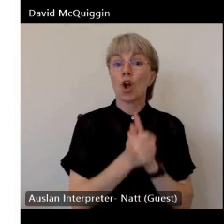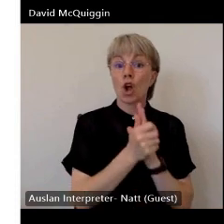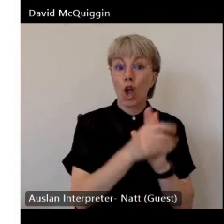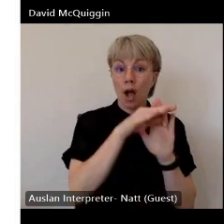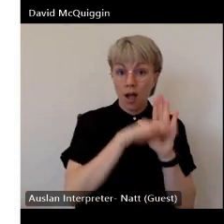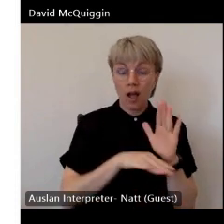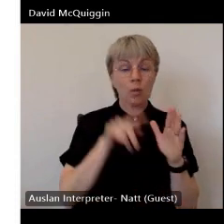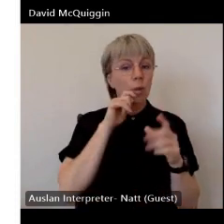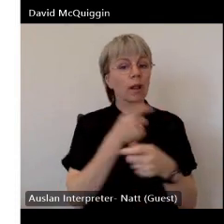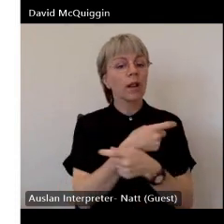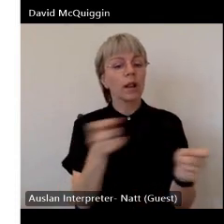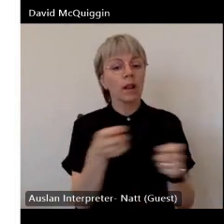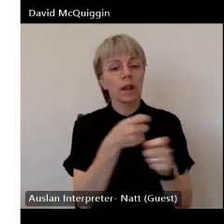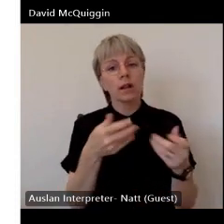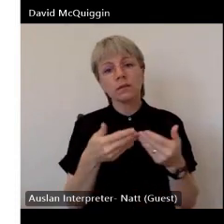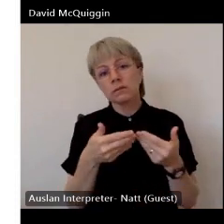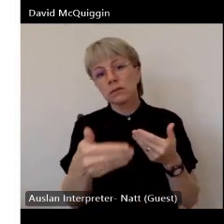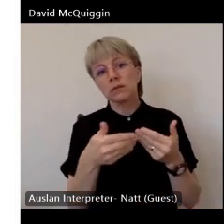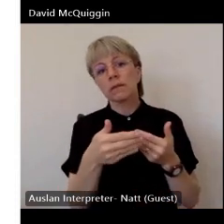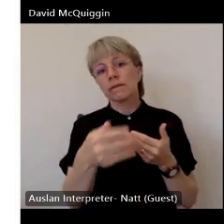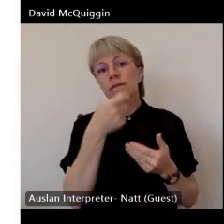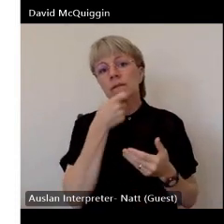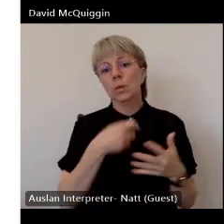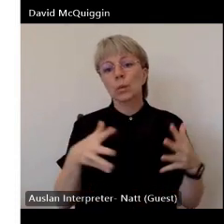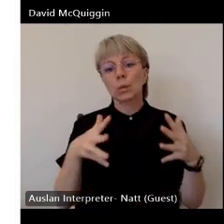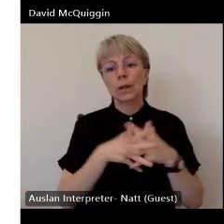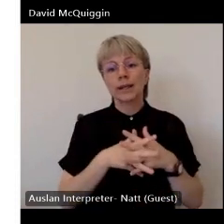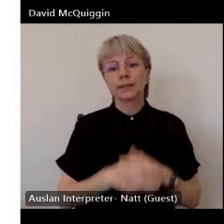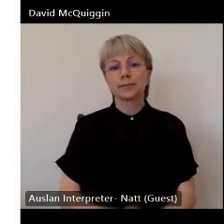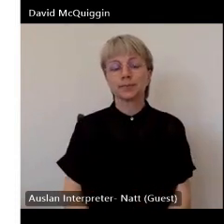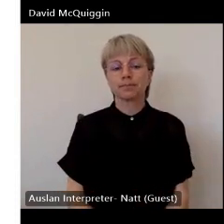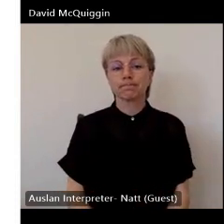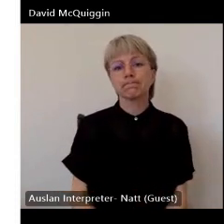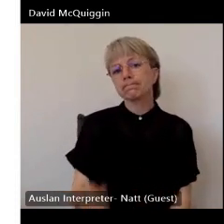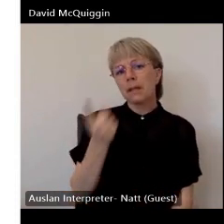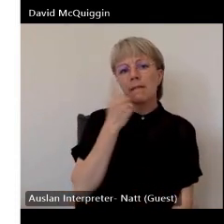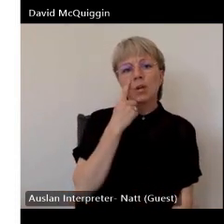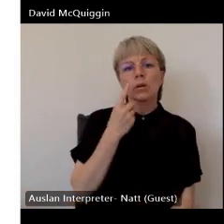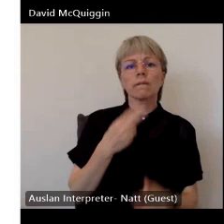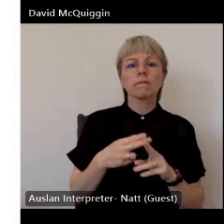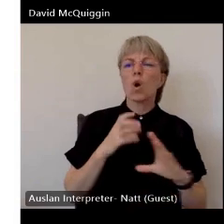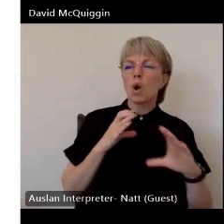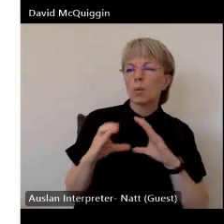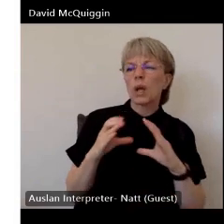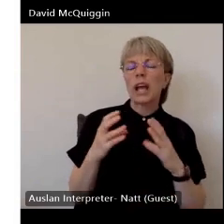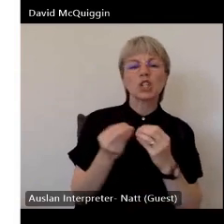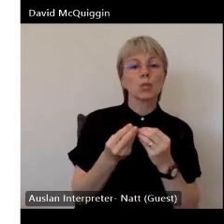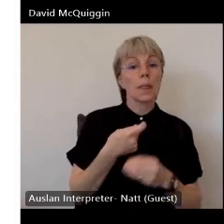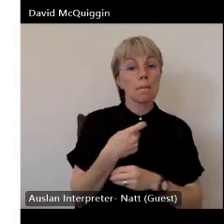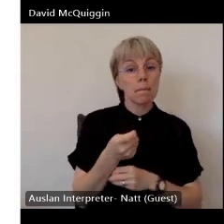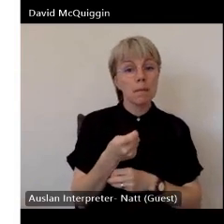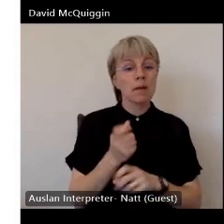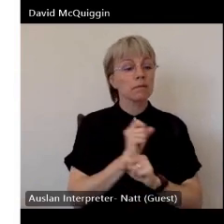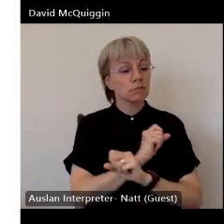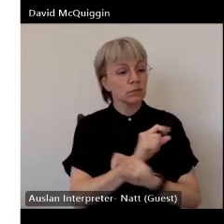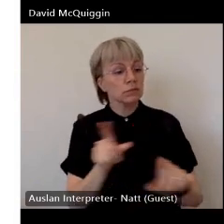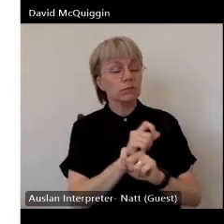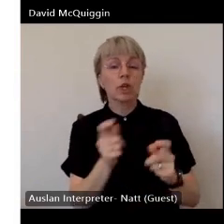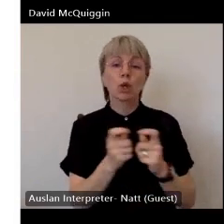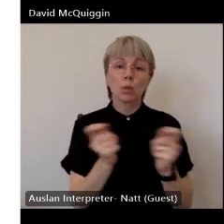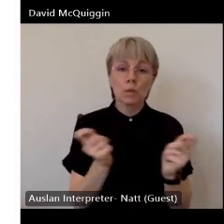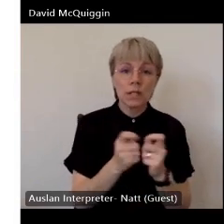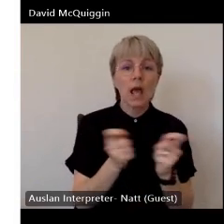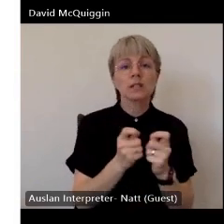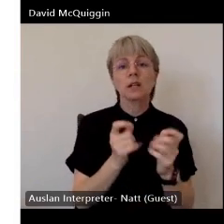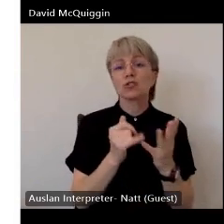coming weeks. Look out for further promotion in our communication to members, our newsletter and on social media. And if you're not